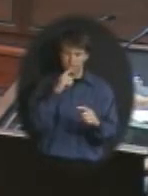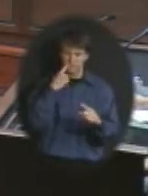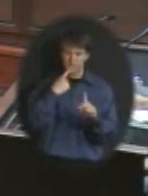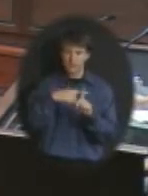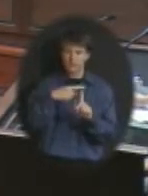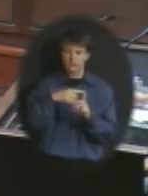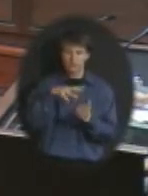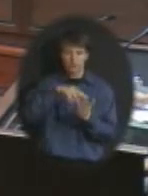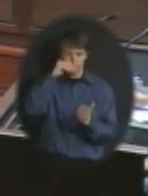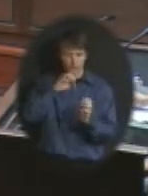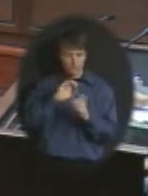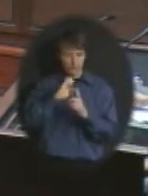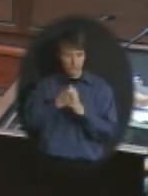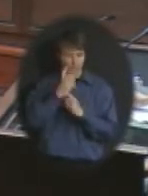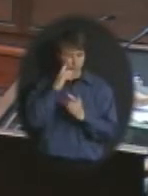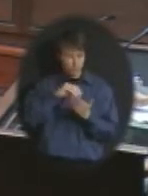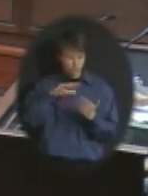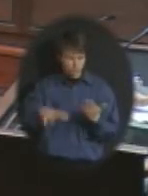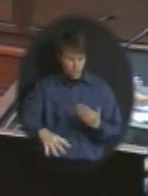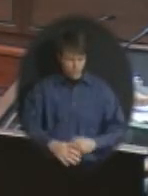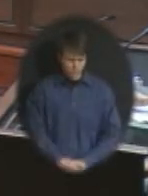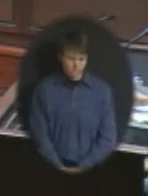for our students.